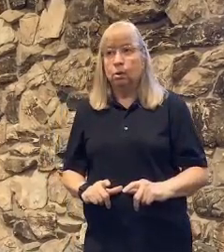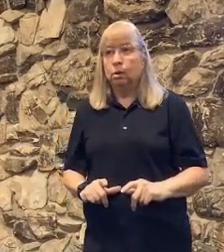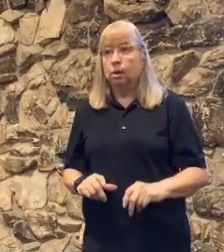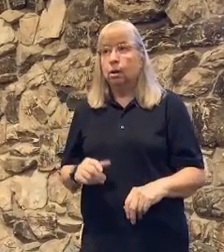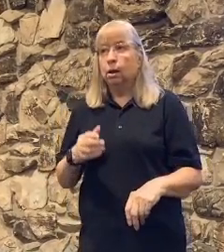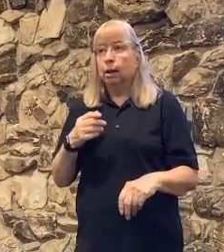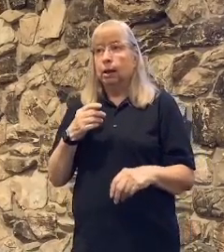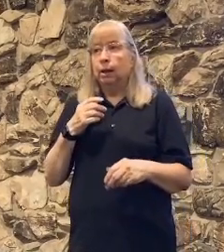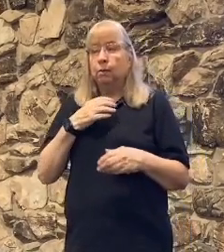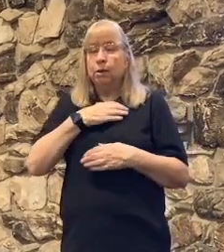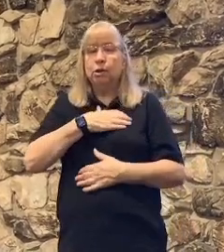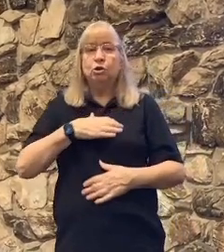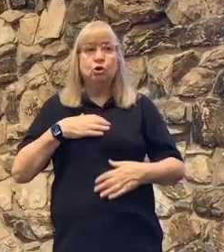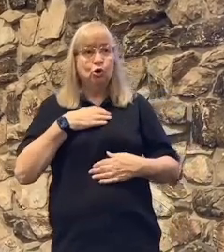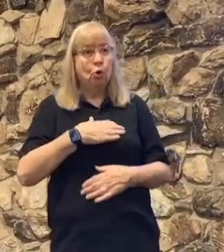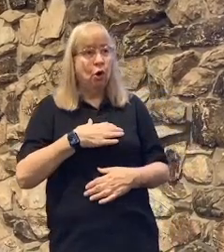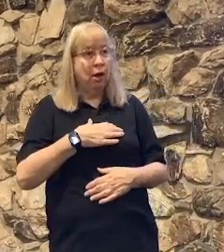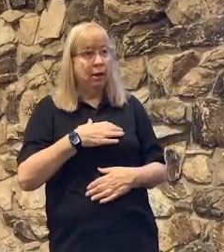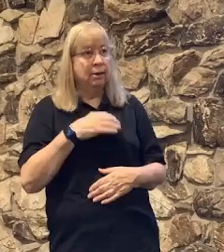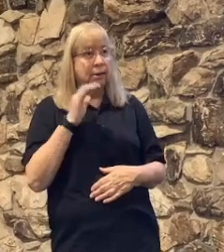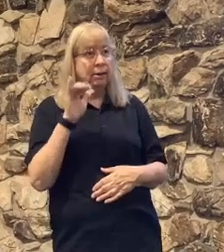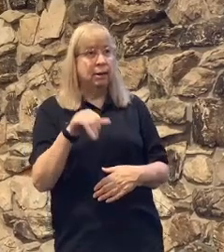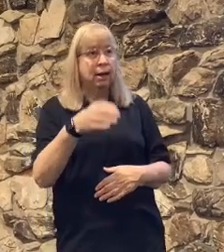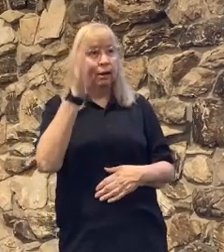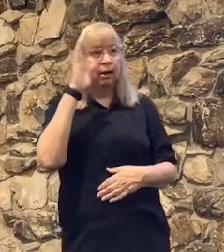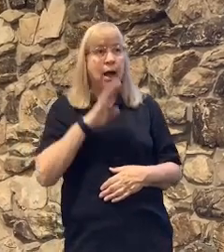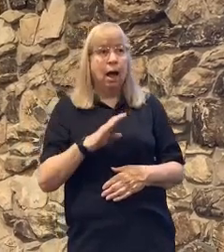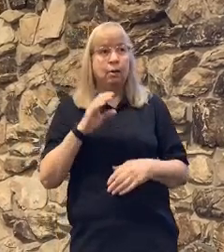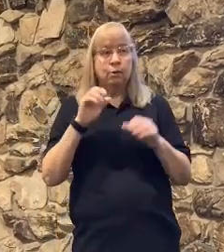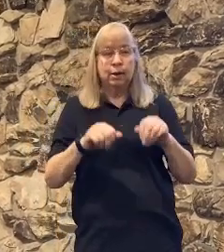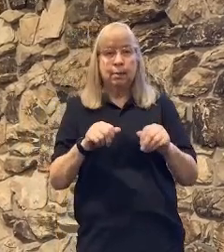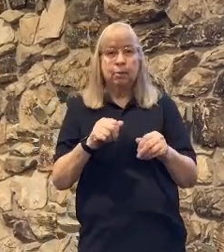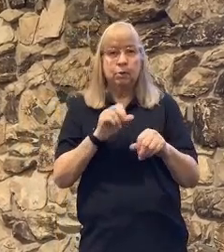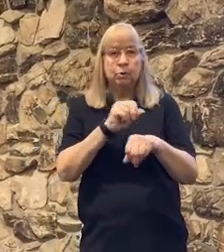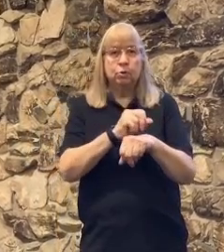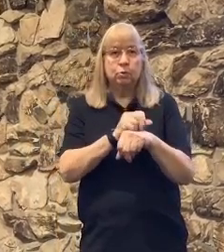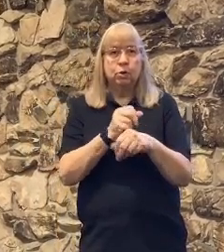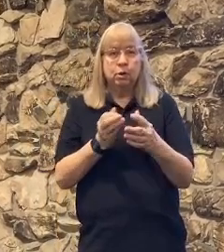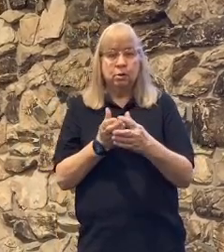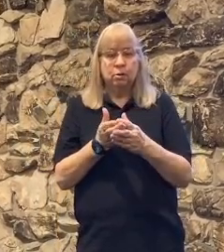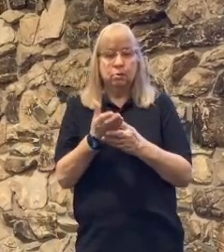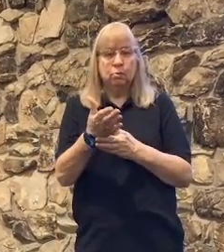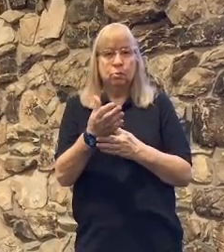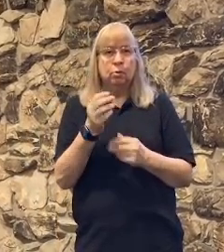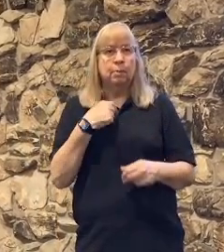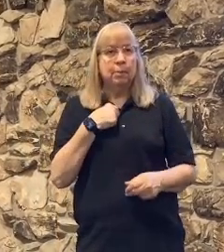It was a joy that God was able to work through me.